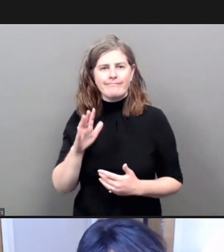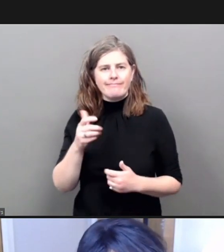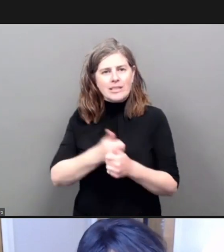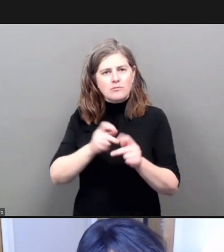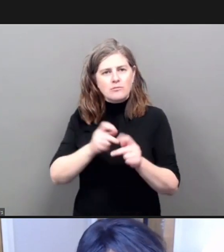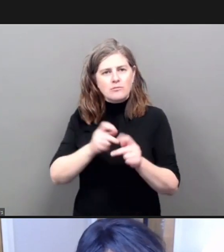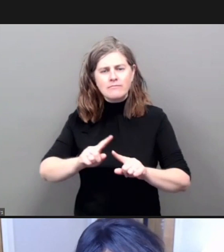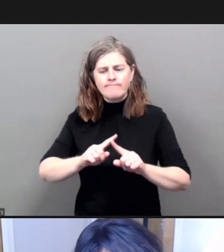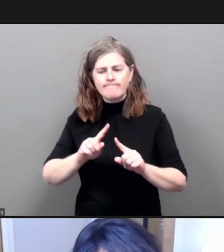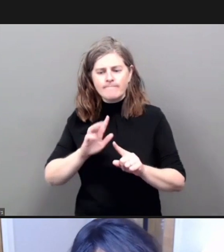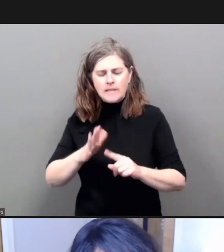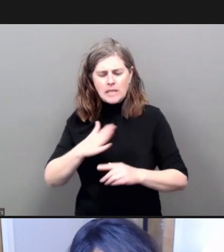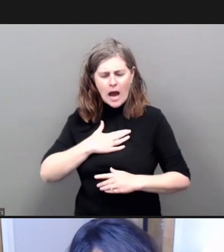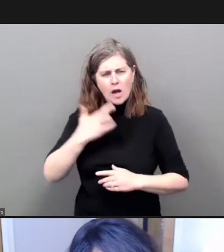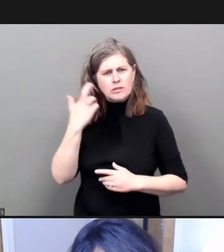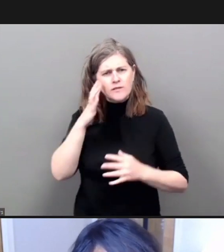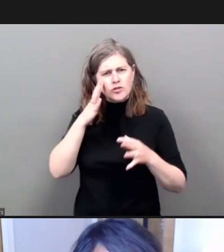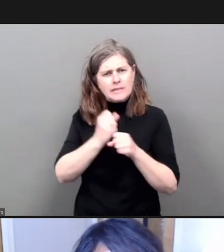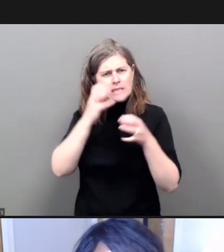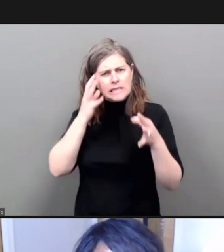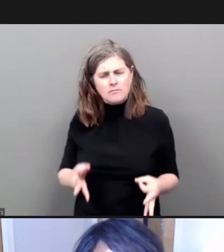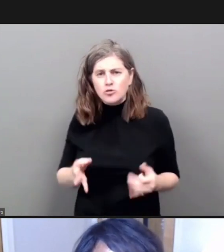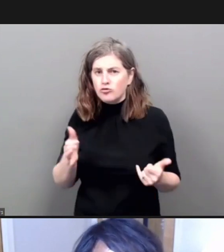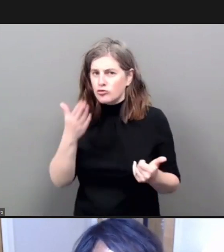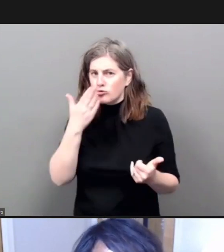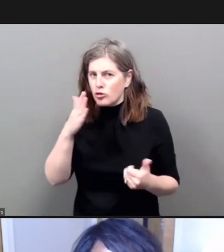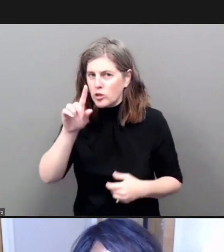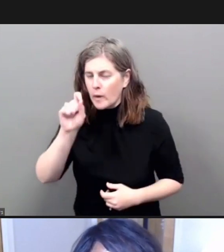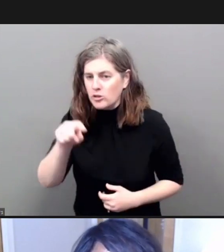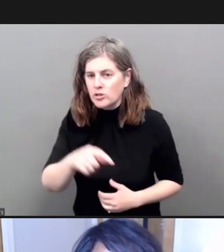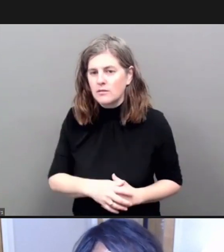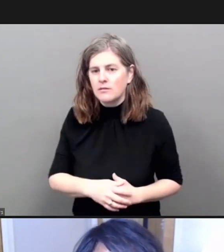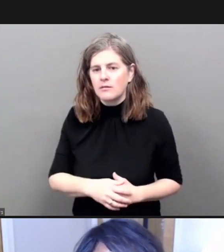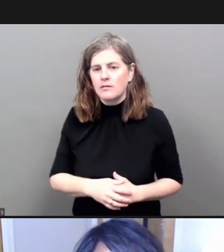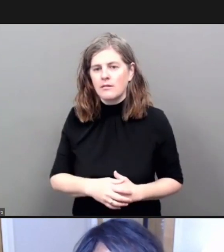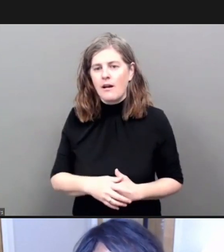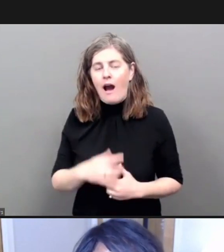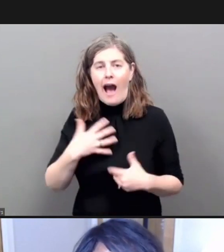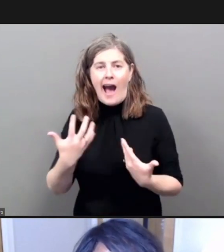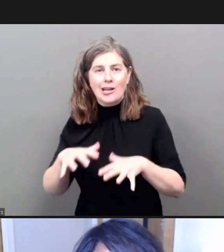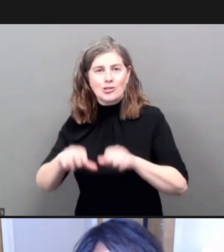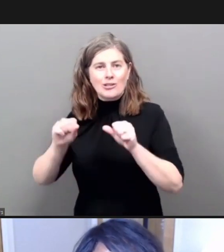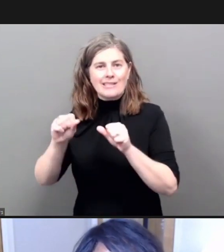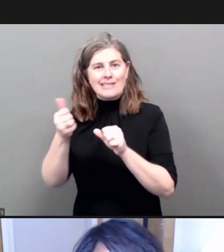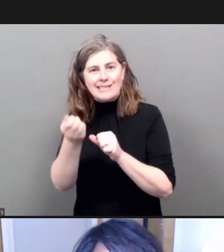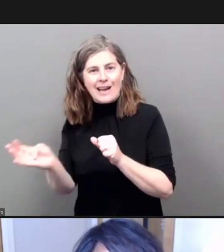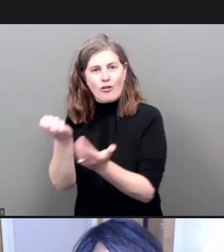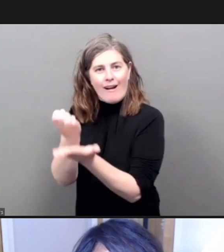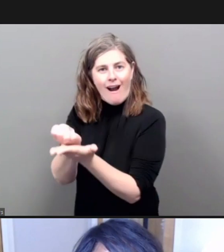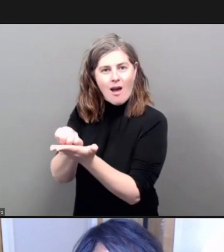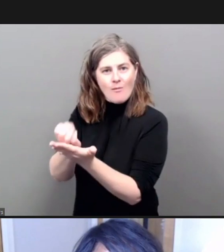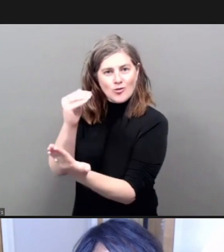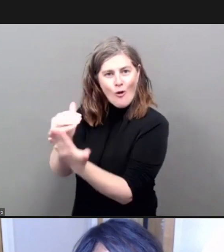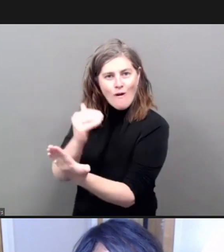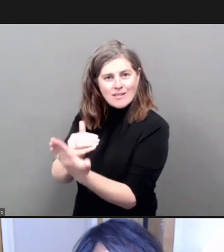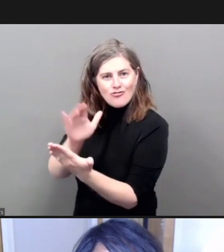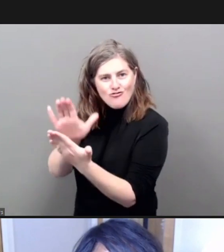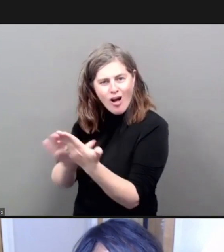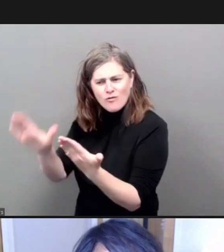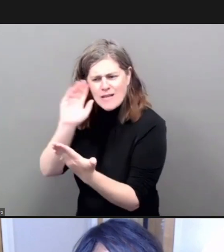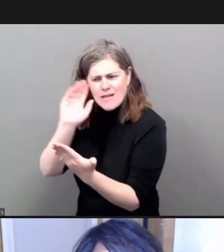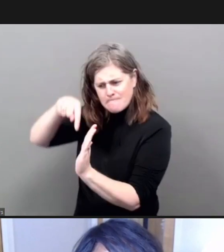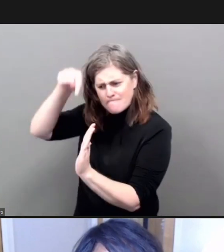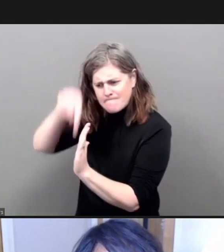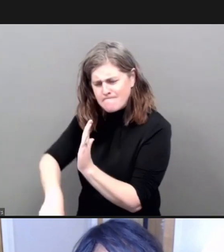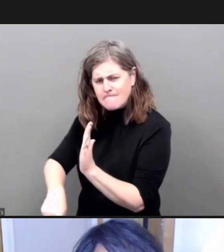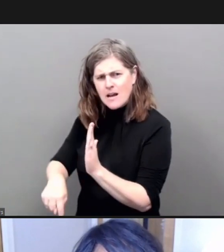making decisions, Julia. It's a great question. I think I took several econ courses in college that really dealt with the idea